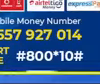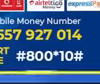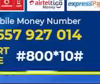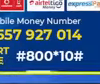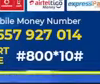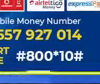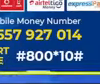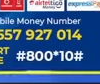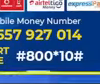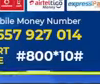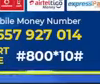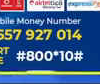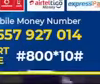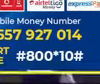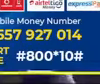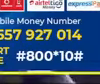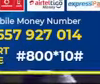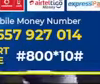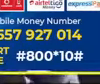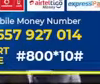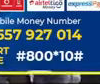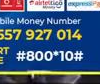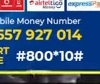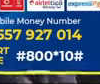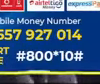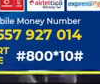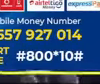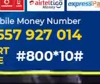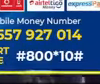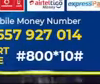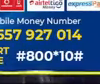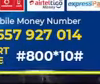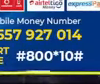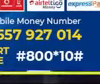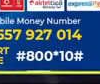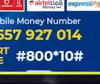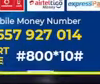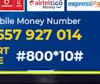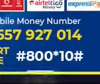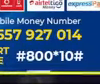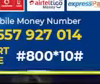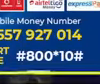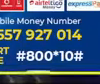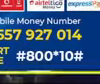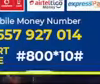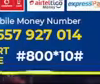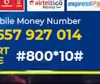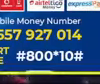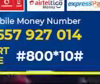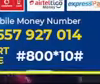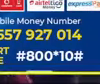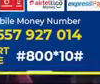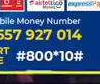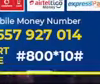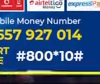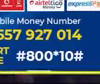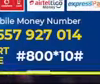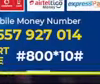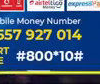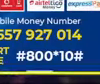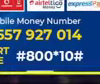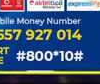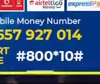Jesus, we thank you for the word that you have brought. Thank you for the miracles, the healings. Thank you for the